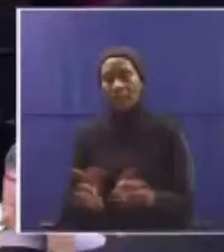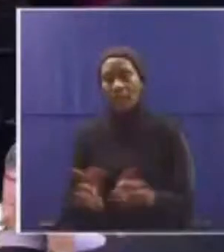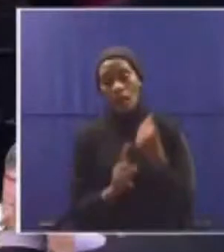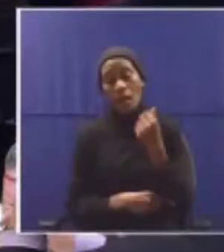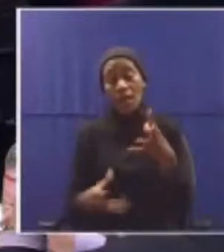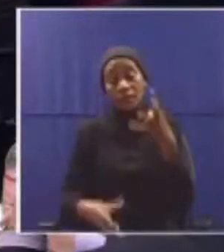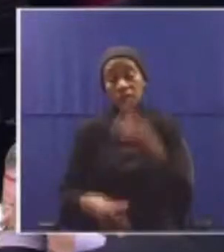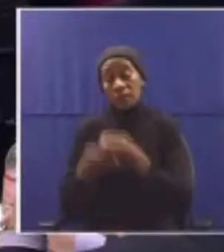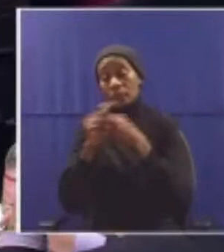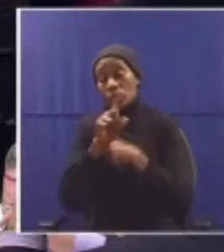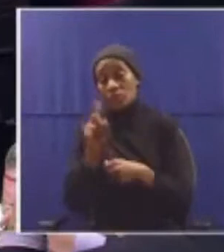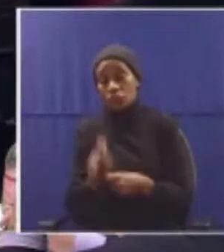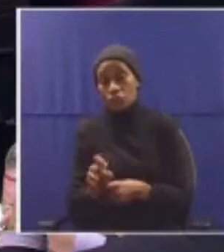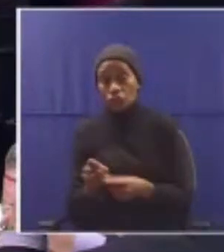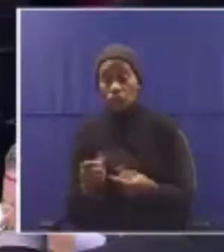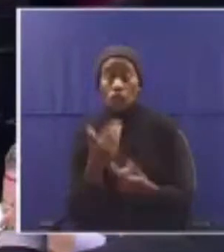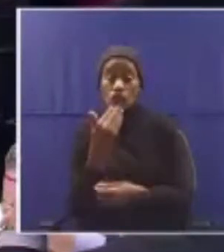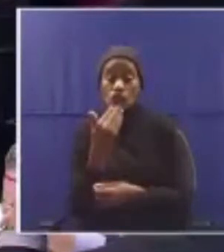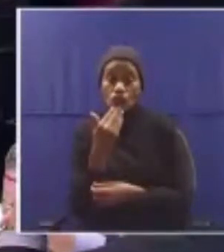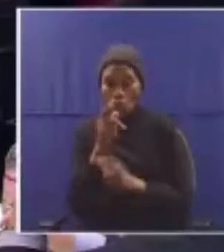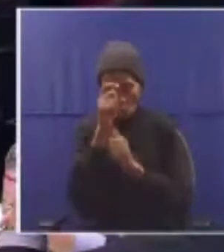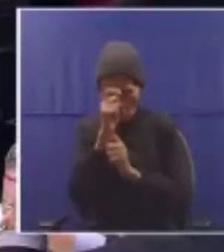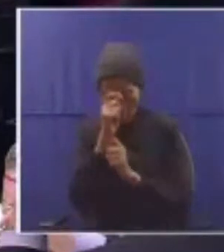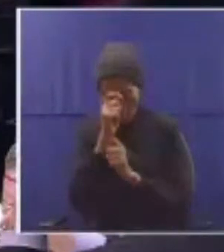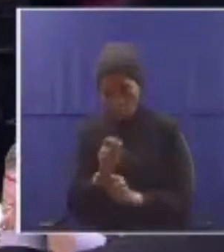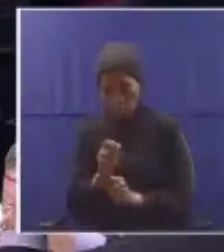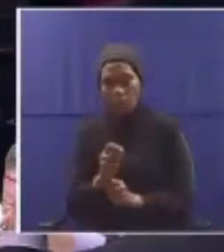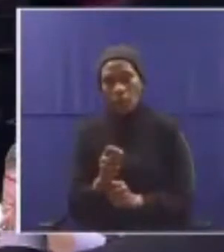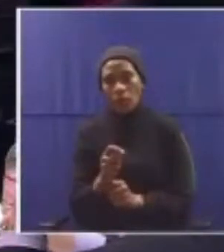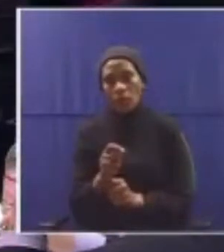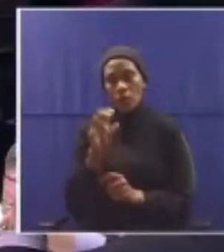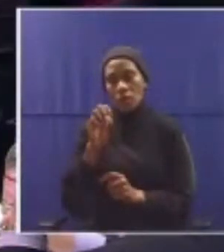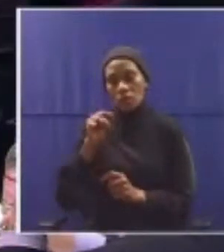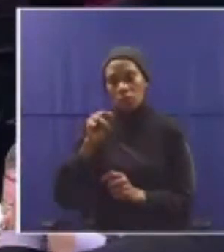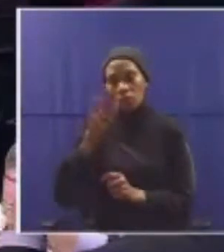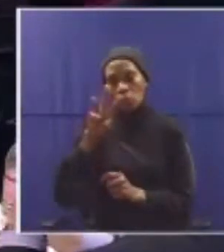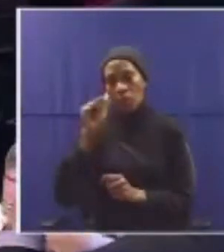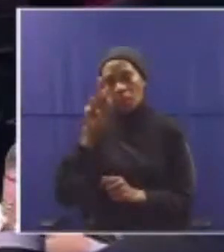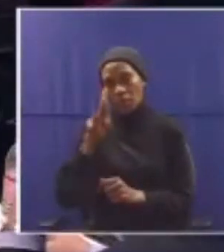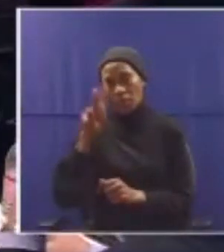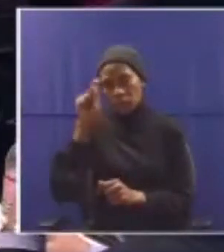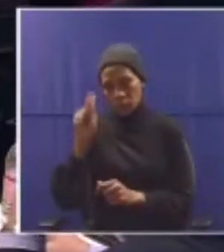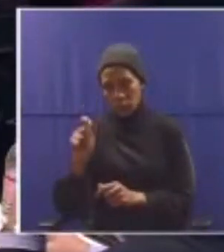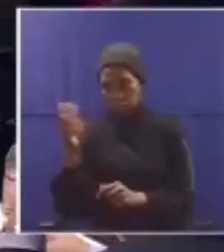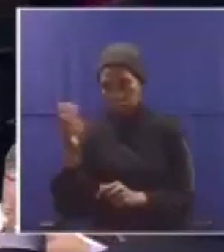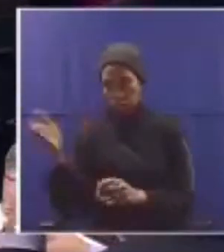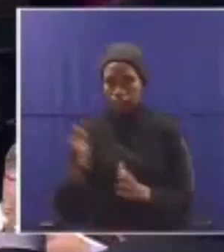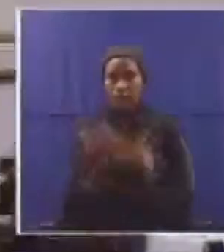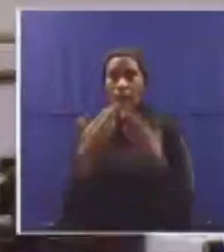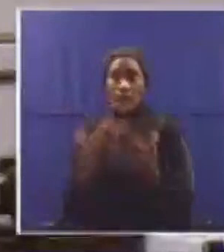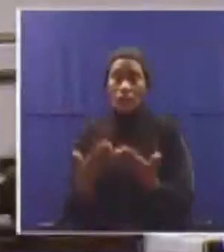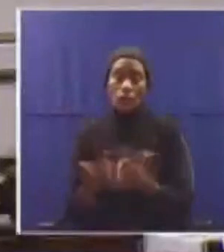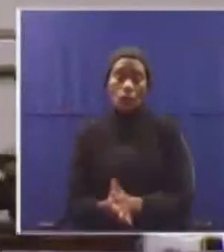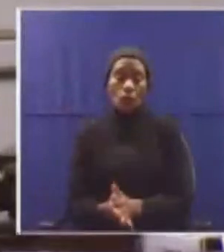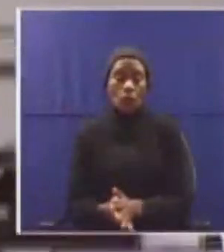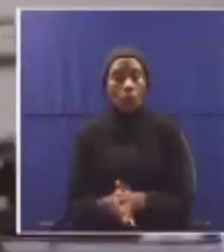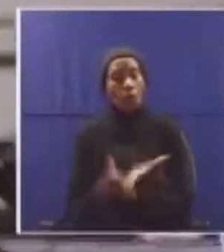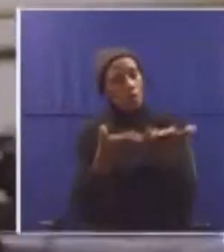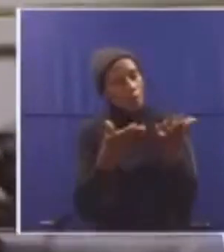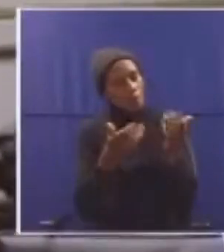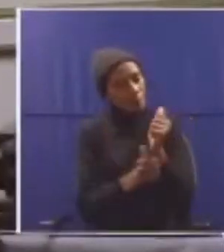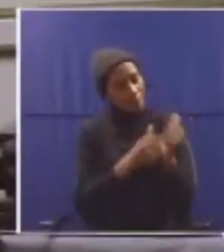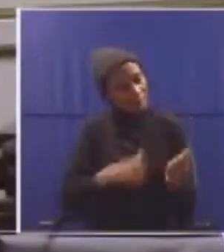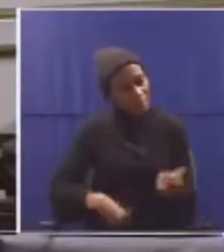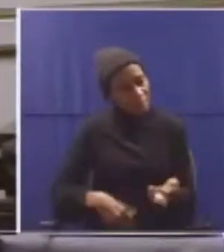last supplementary question will be asked by the Honorable S.N. Swart. Thank you, Speaker. Arising from your response, Honorable